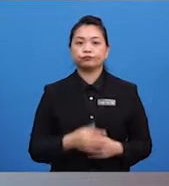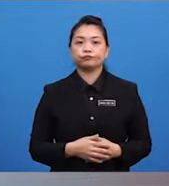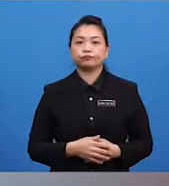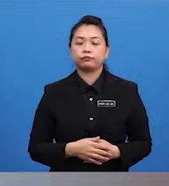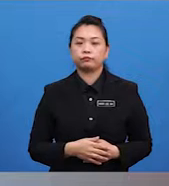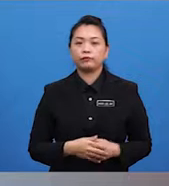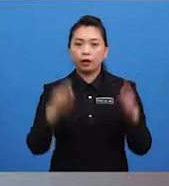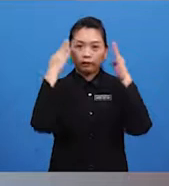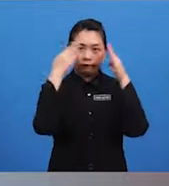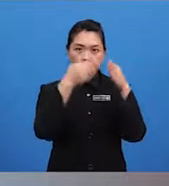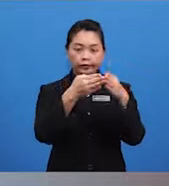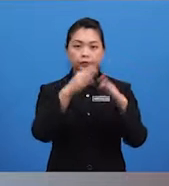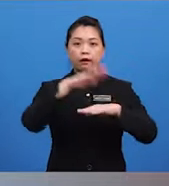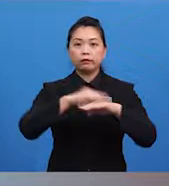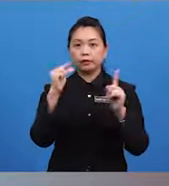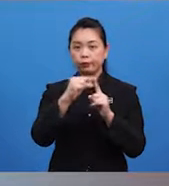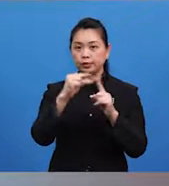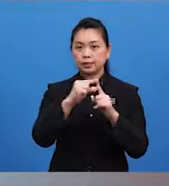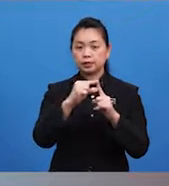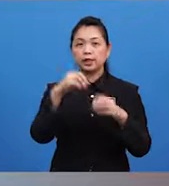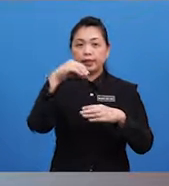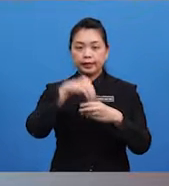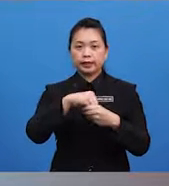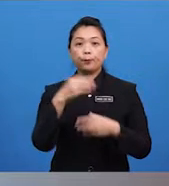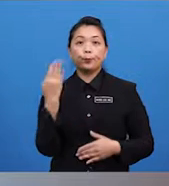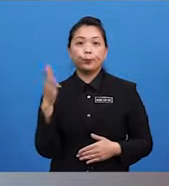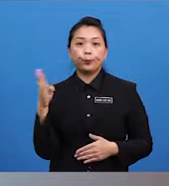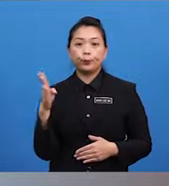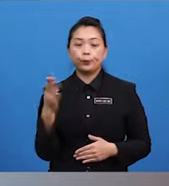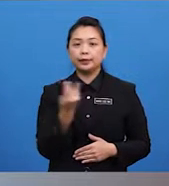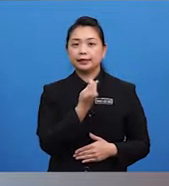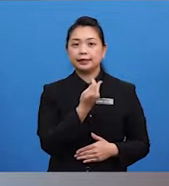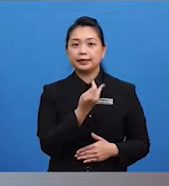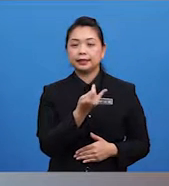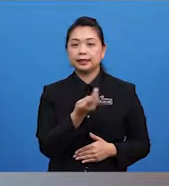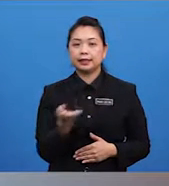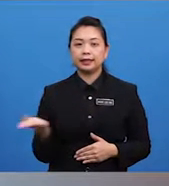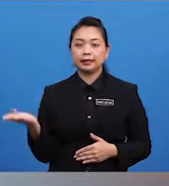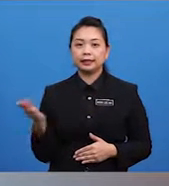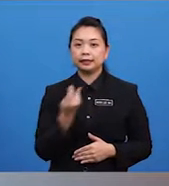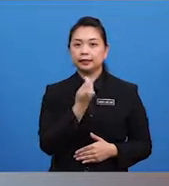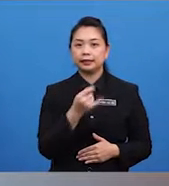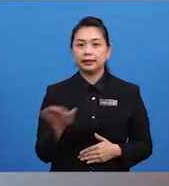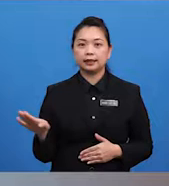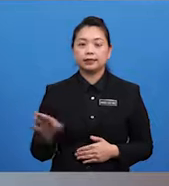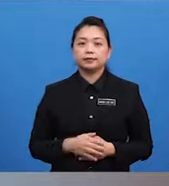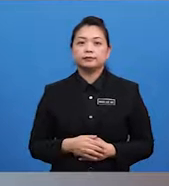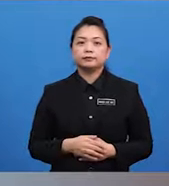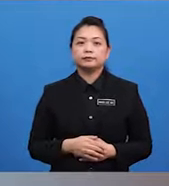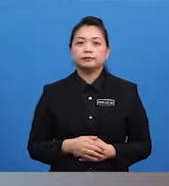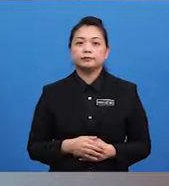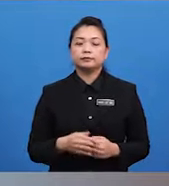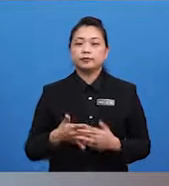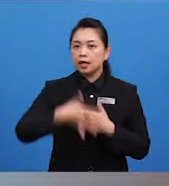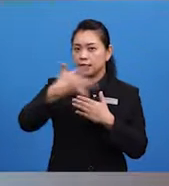Pay attention to the words in blue. The word they refers to something that had been earlier